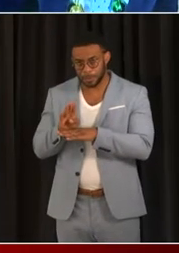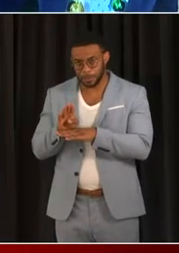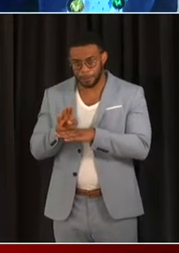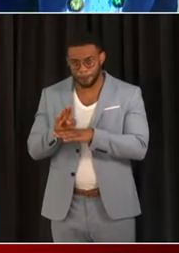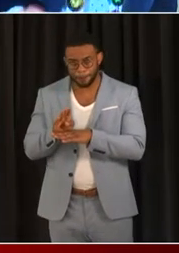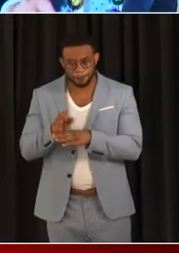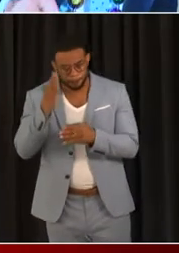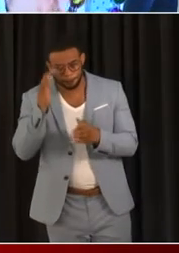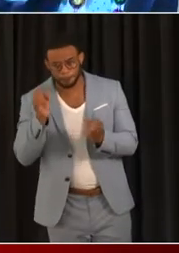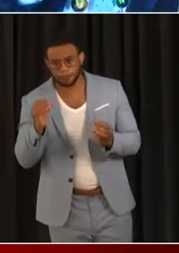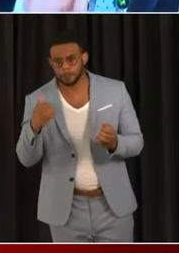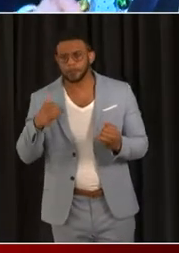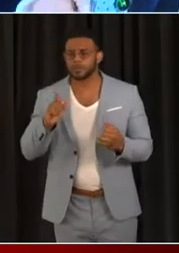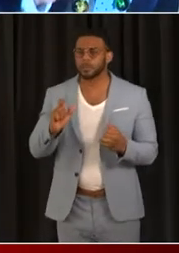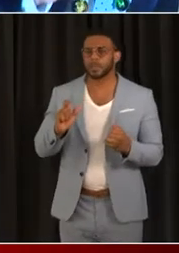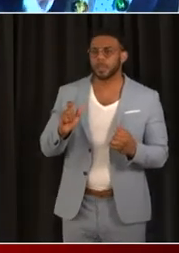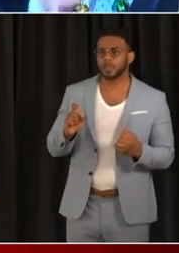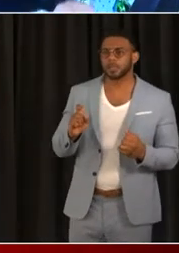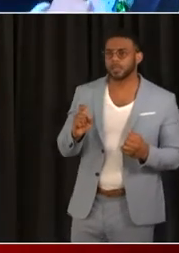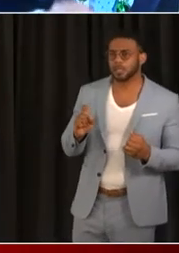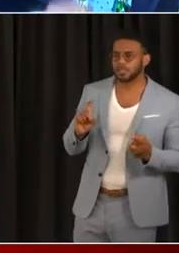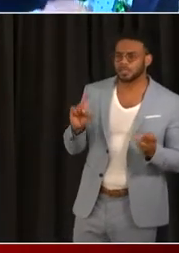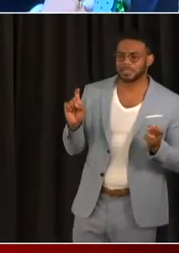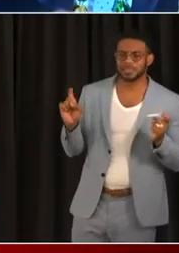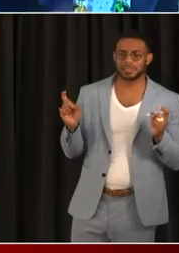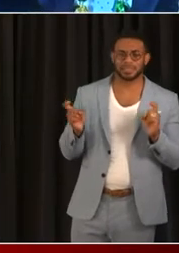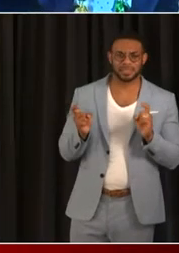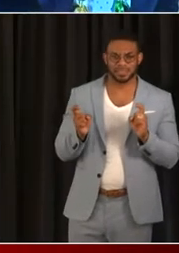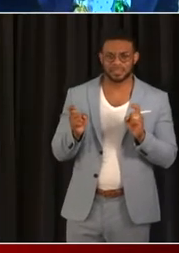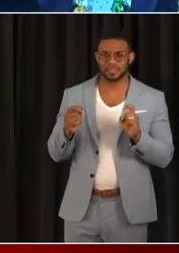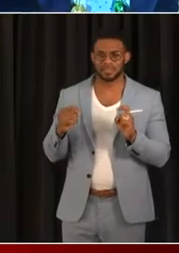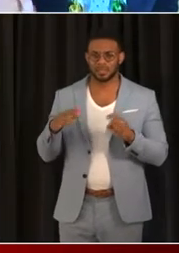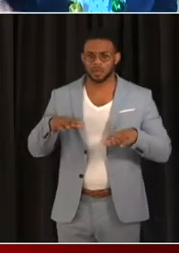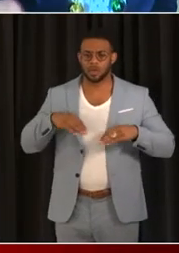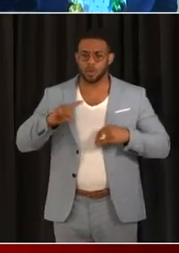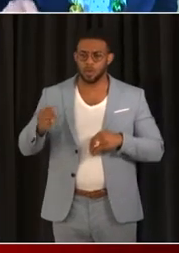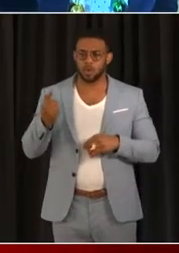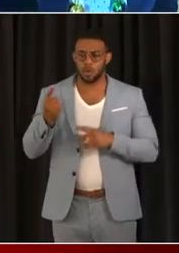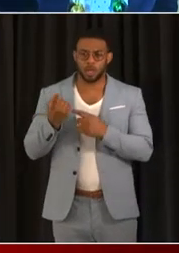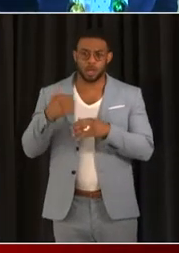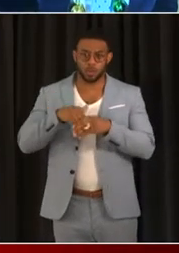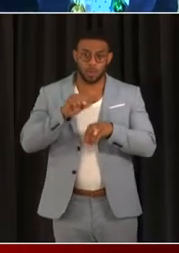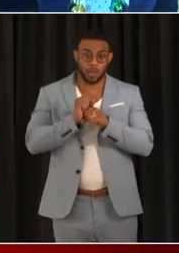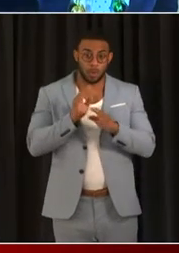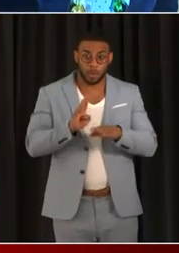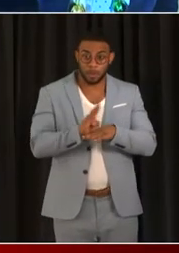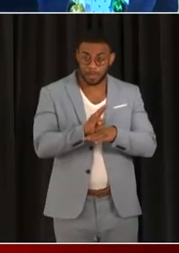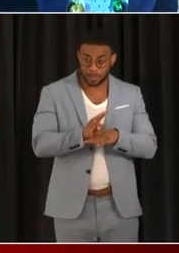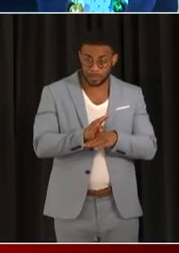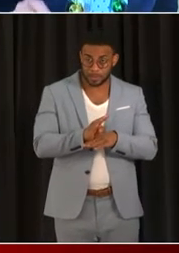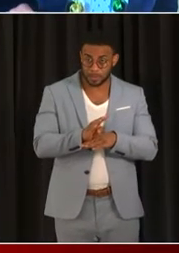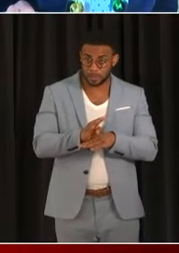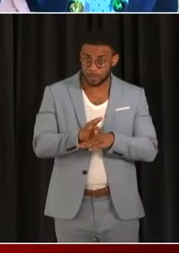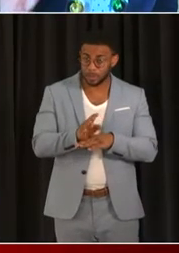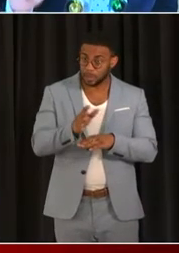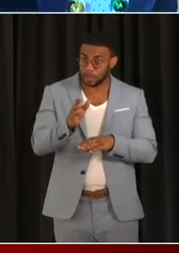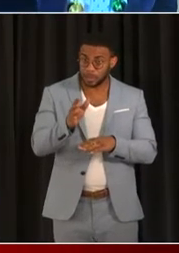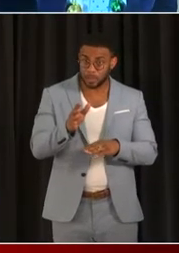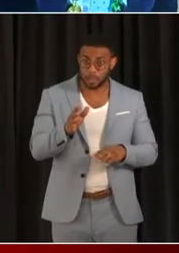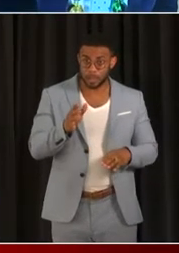businesses. So we have got to turn these sole proprietorships into employer businesses.